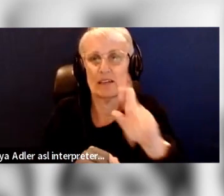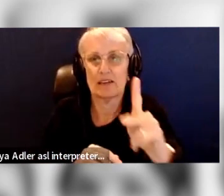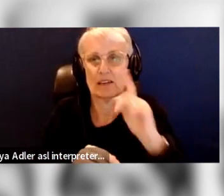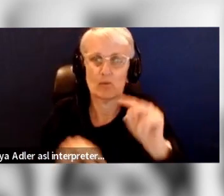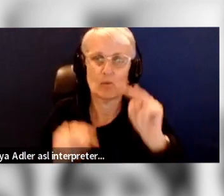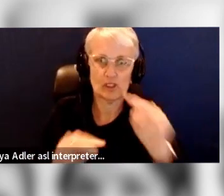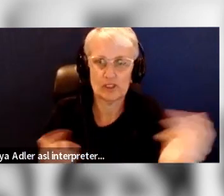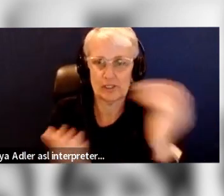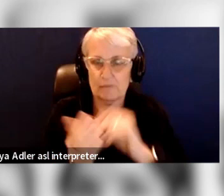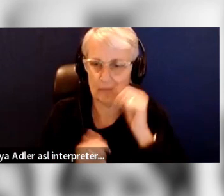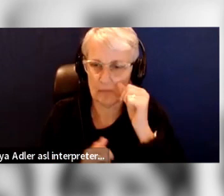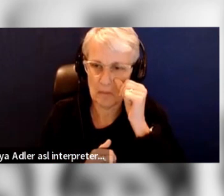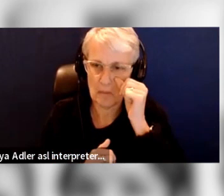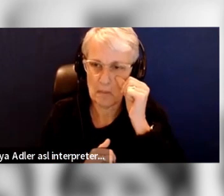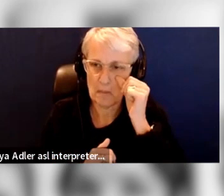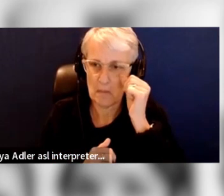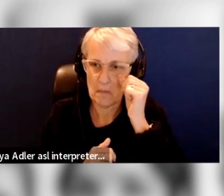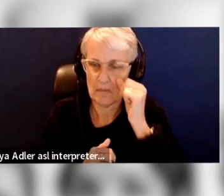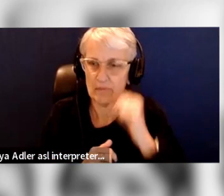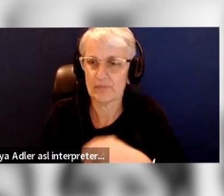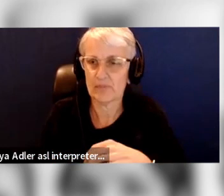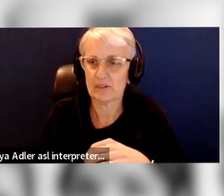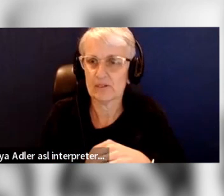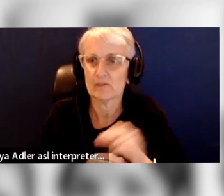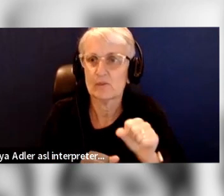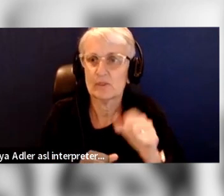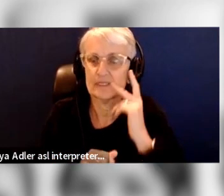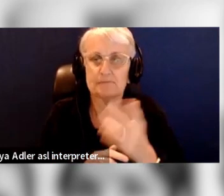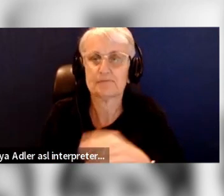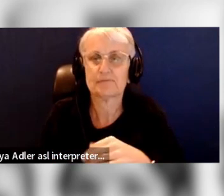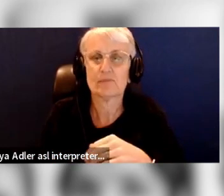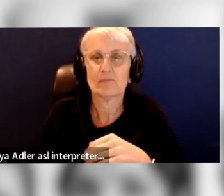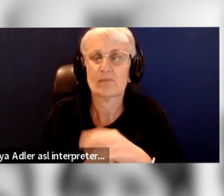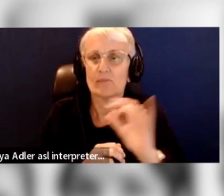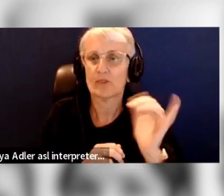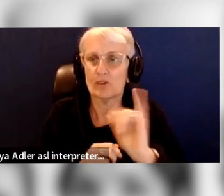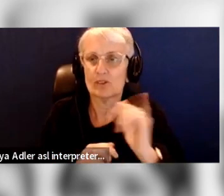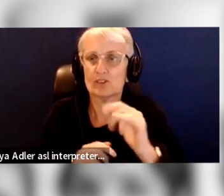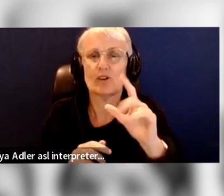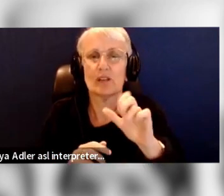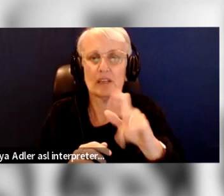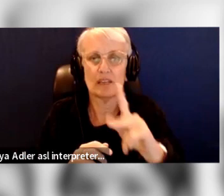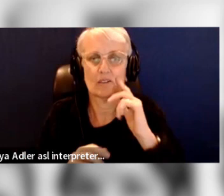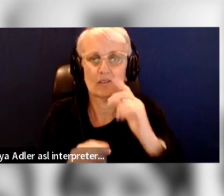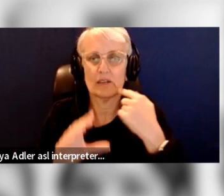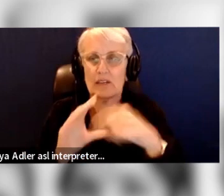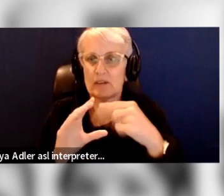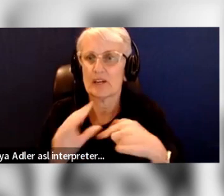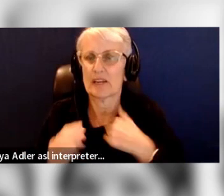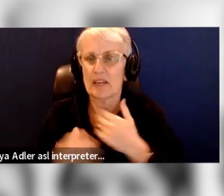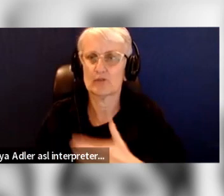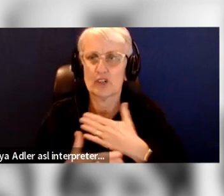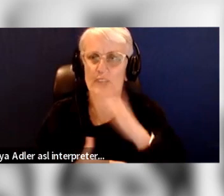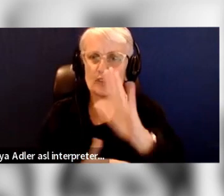March 31st, I think. And you'll see it there. And then also will be a link to my email in the chat box. And I do appreciate